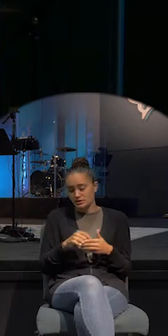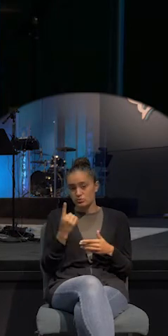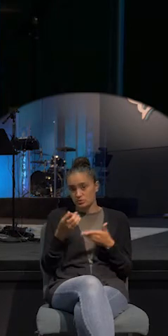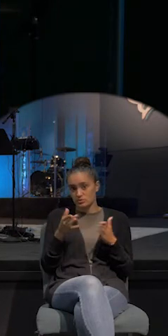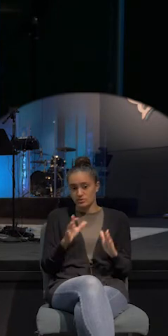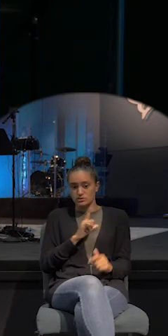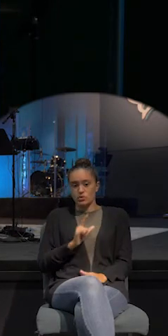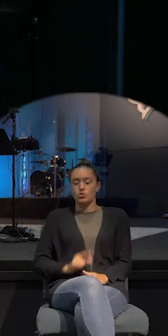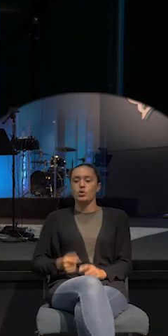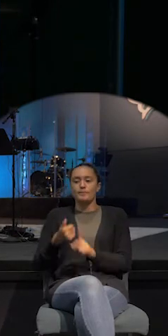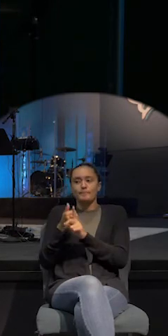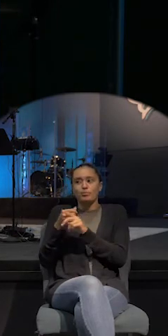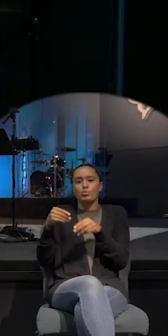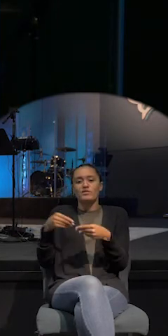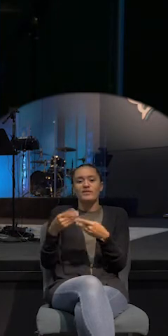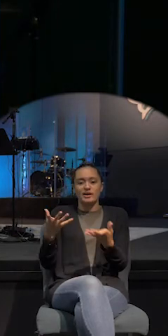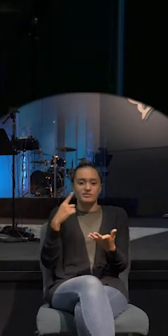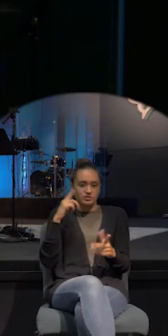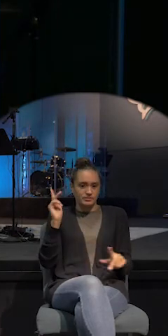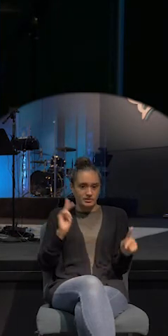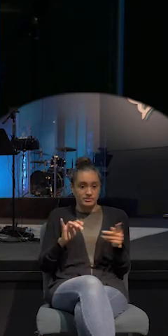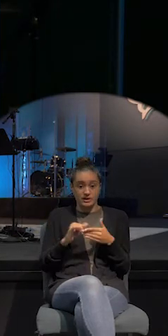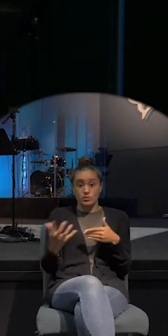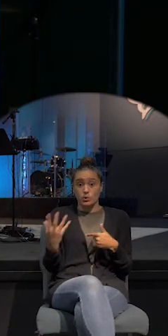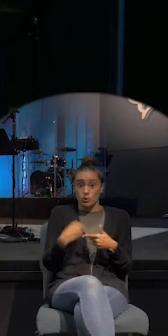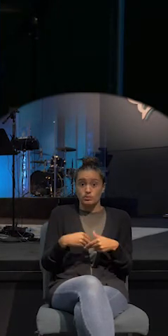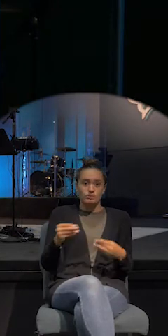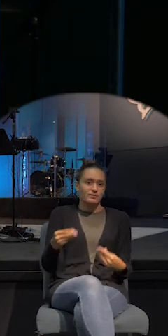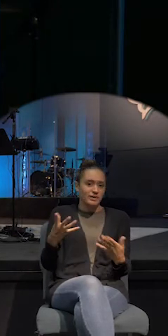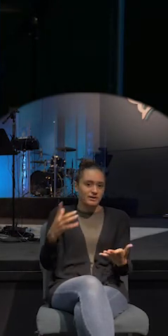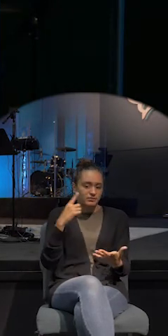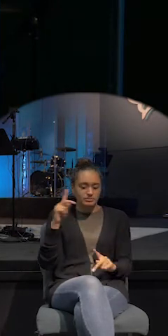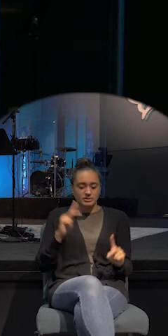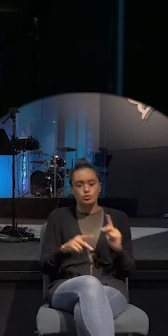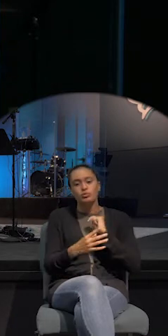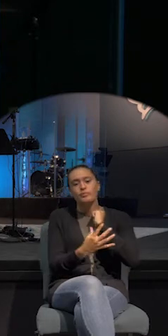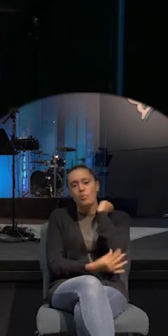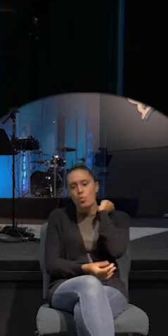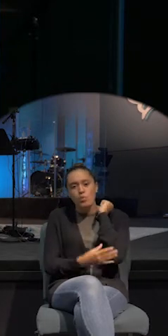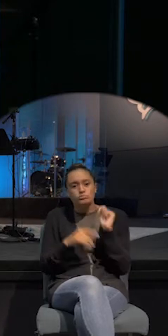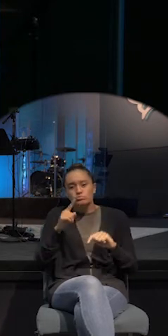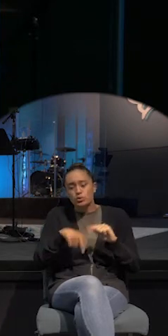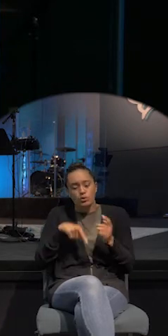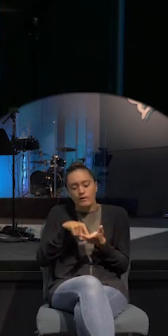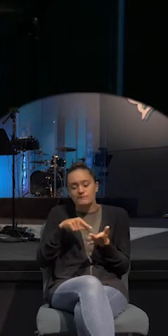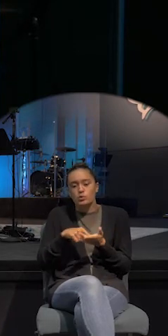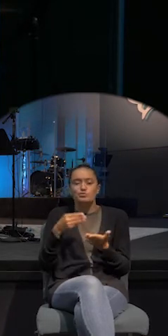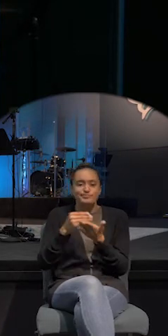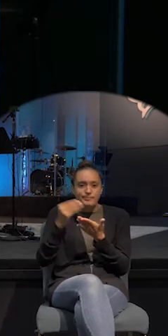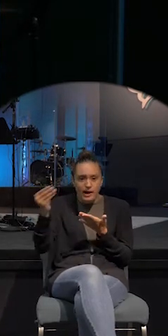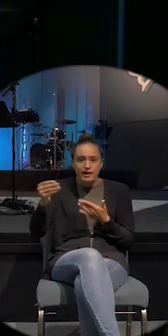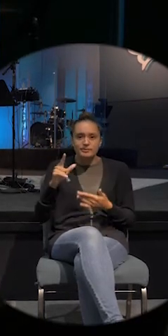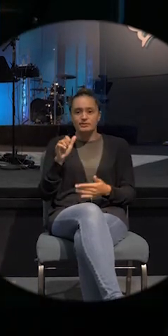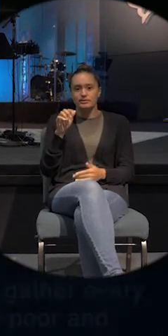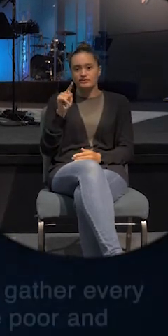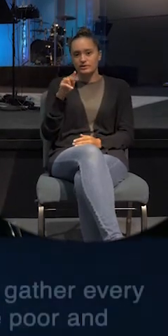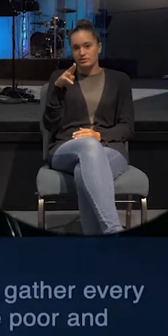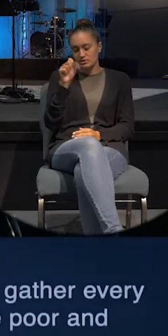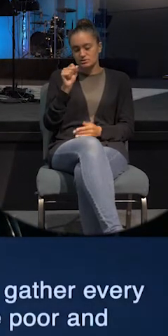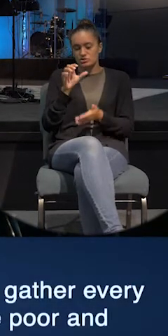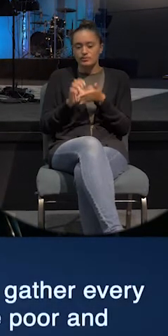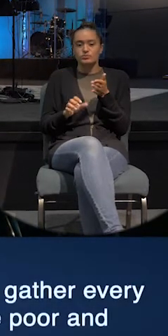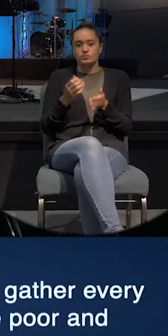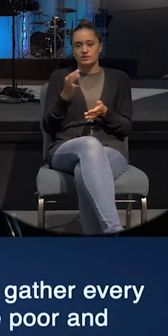Lord provided for the people. And that would include him providing for those who were poor. In Leviticus 19, verse 10, it says, "You shall